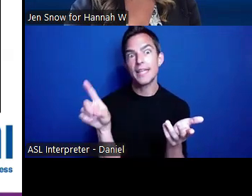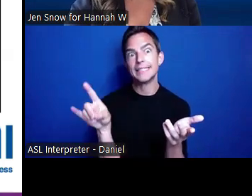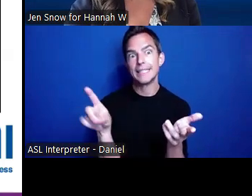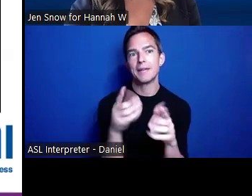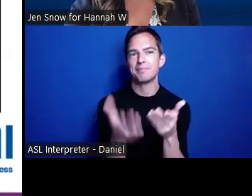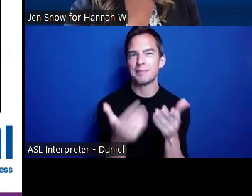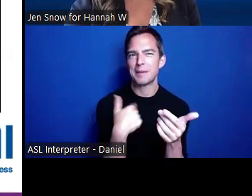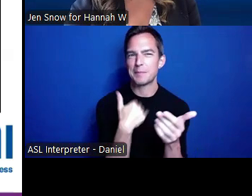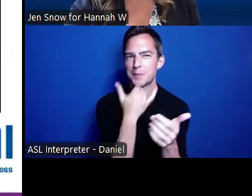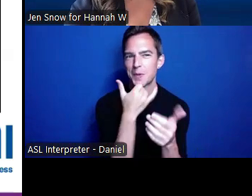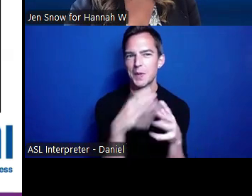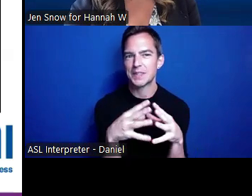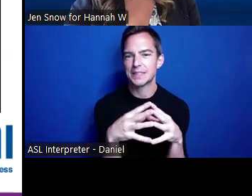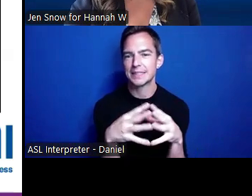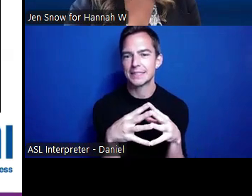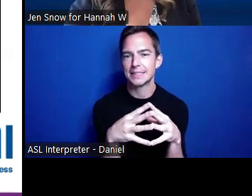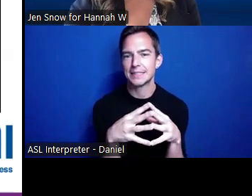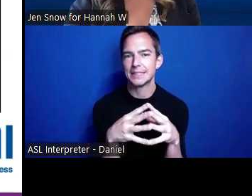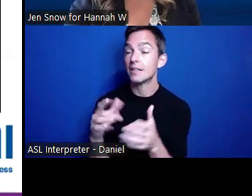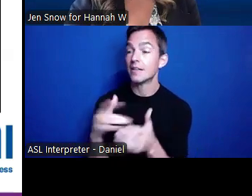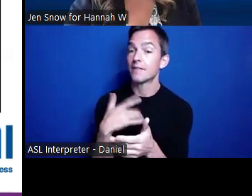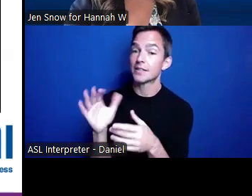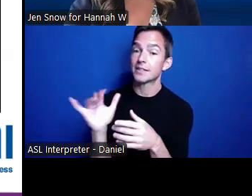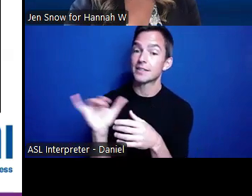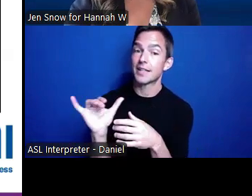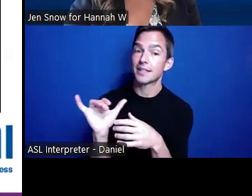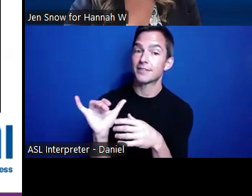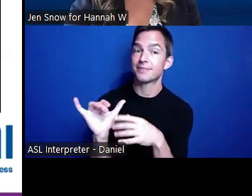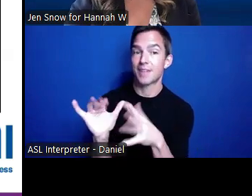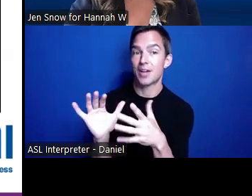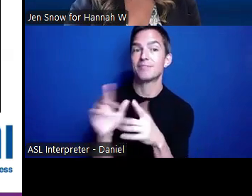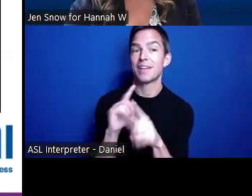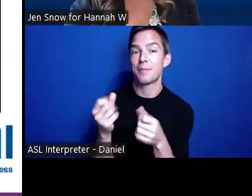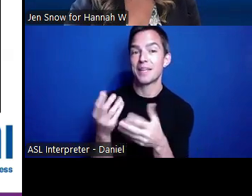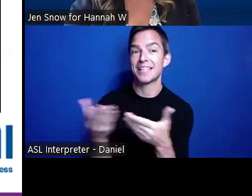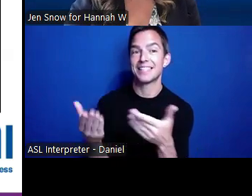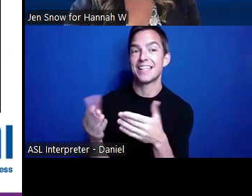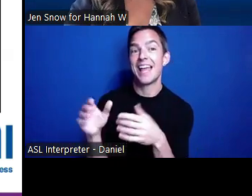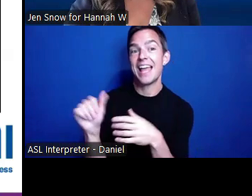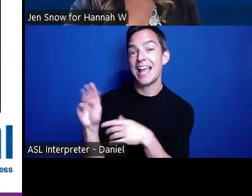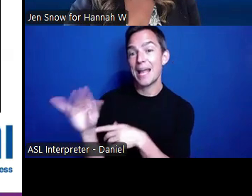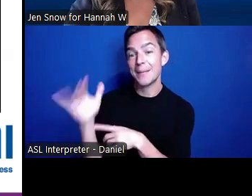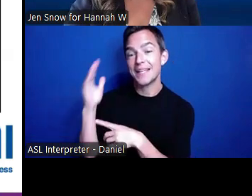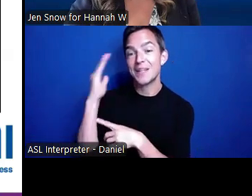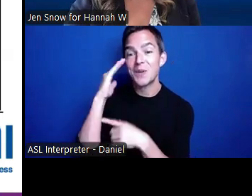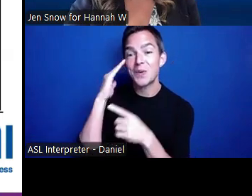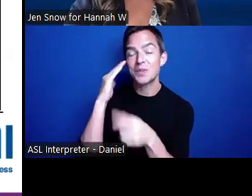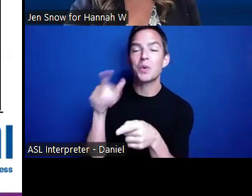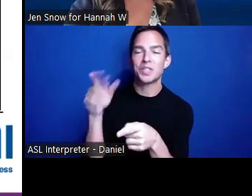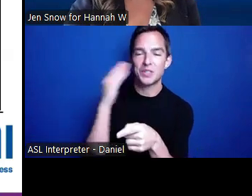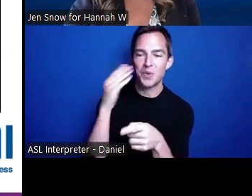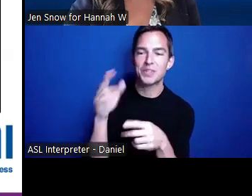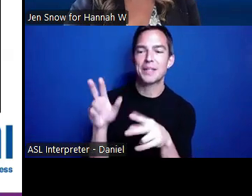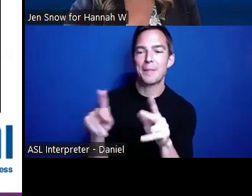wrong. It seems like our answer for many things is Amy either knows or knows the people that know, which